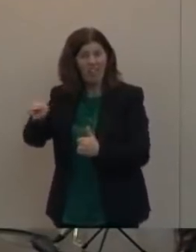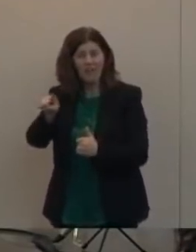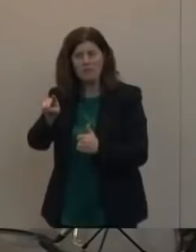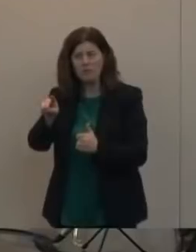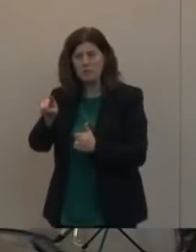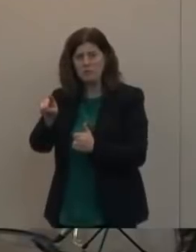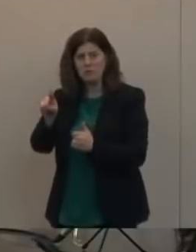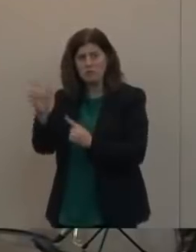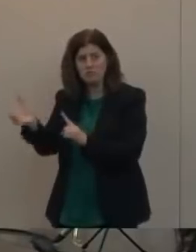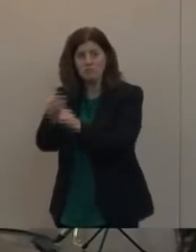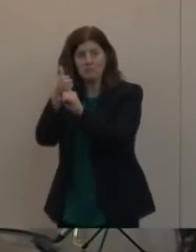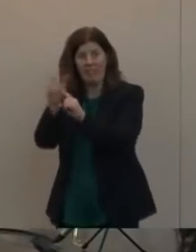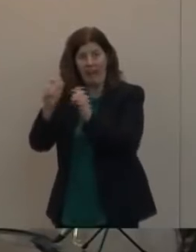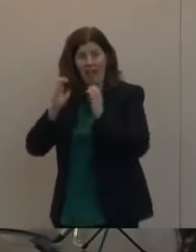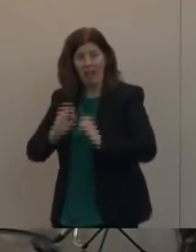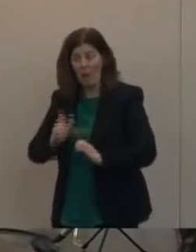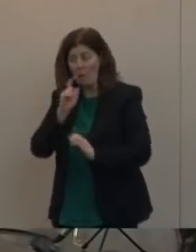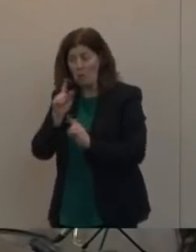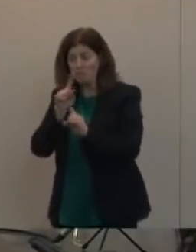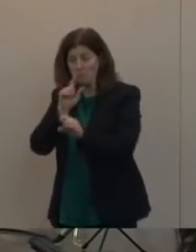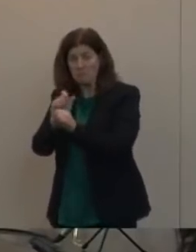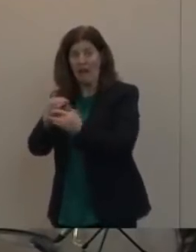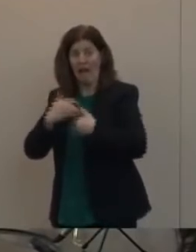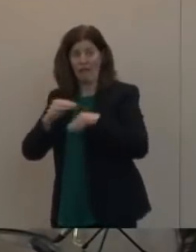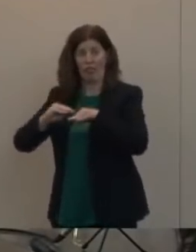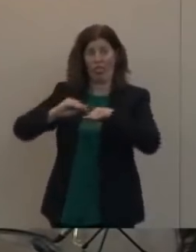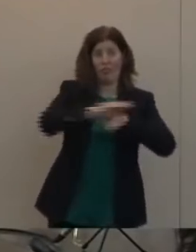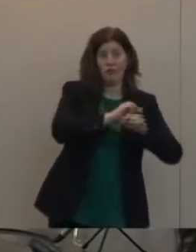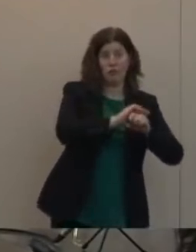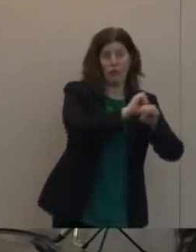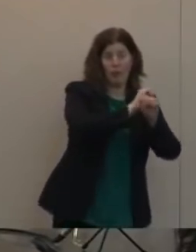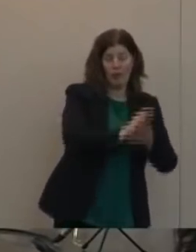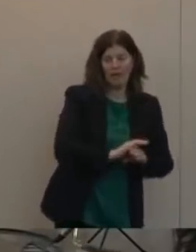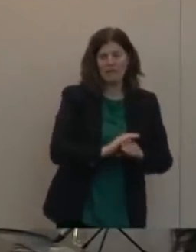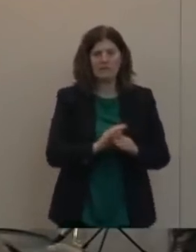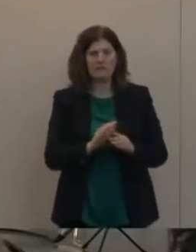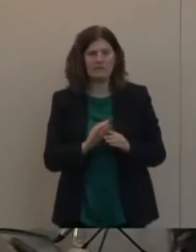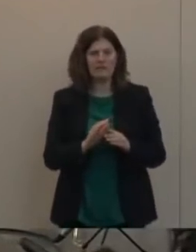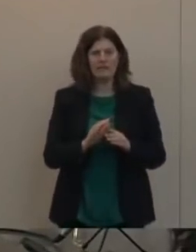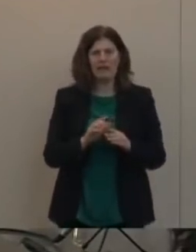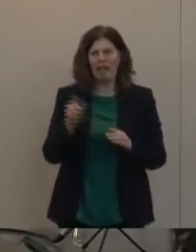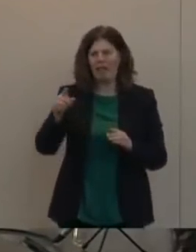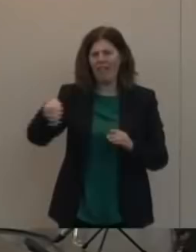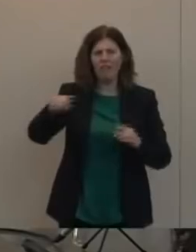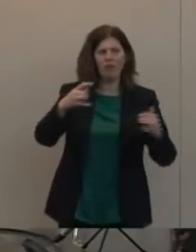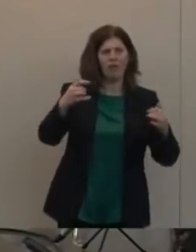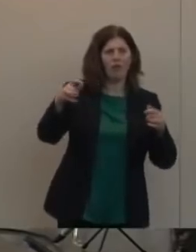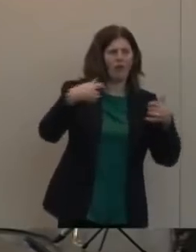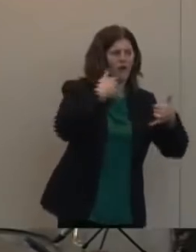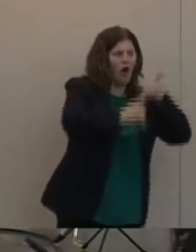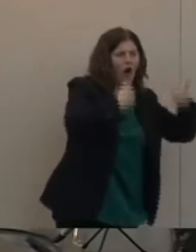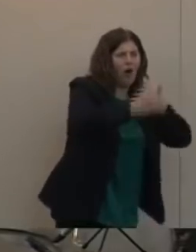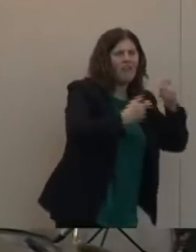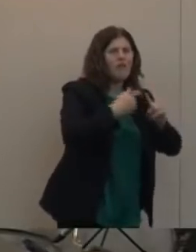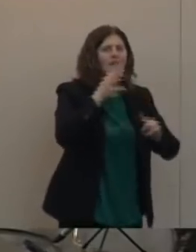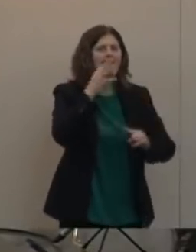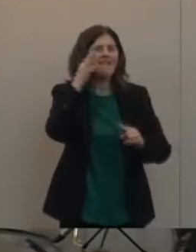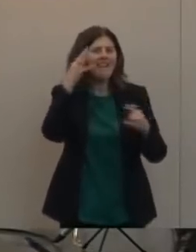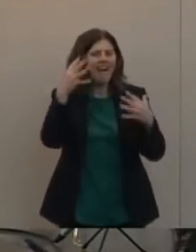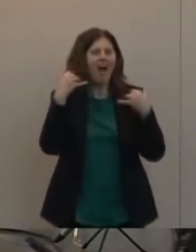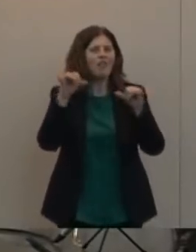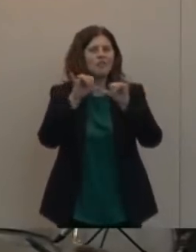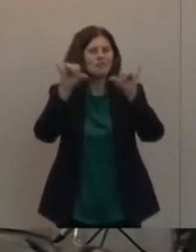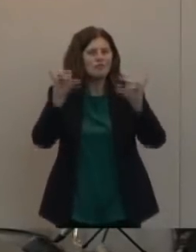who tested positive, and they have been receiving calls from the Indian Health Service Hospital regarding